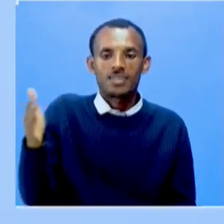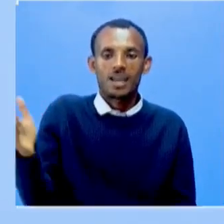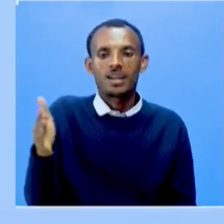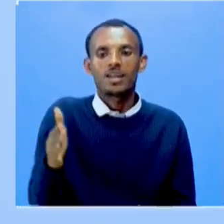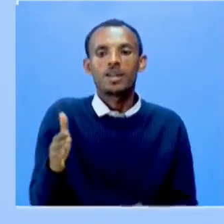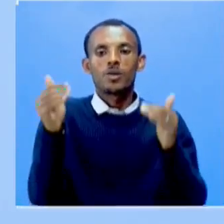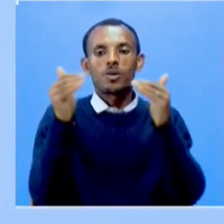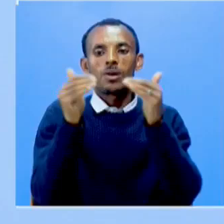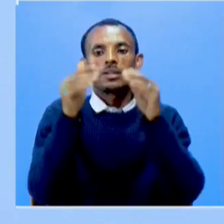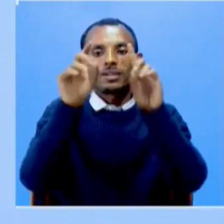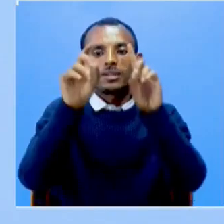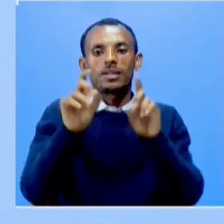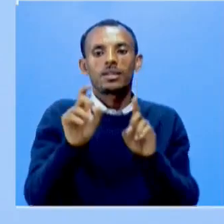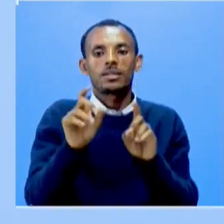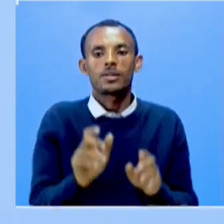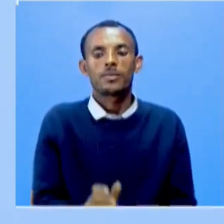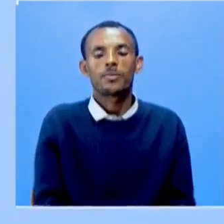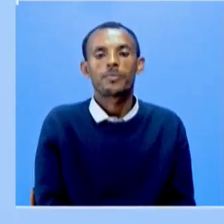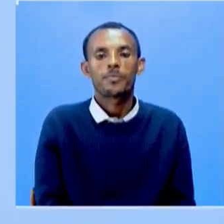congruency test.